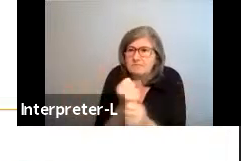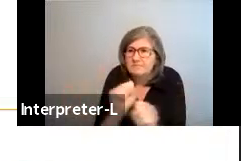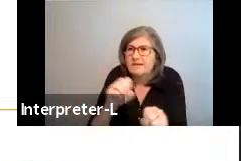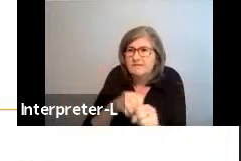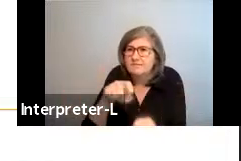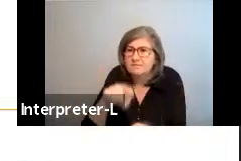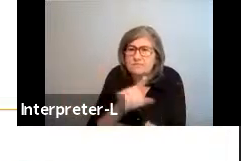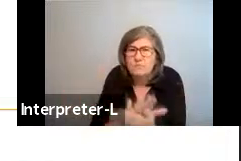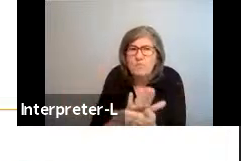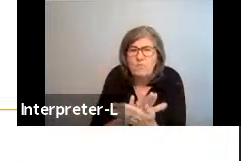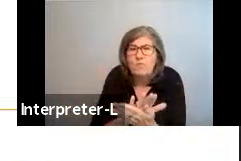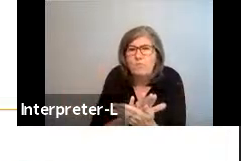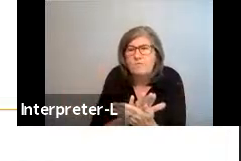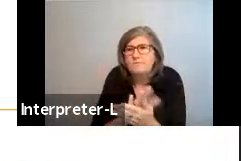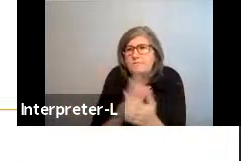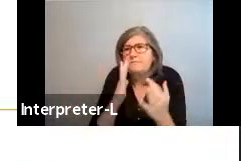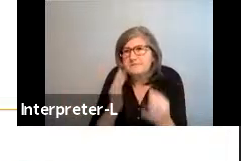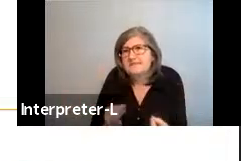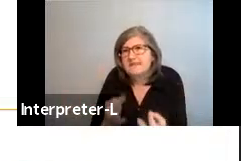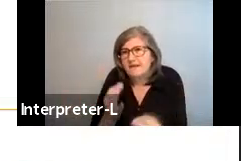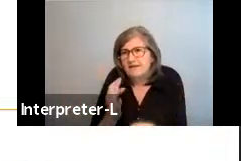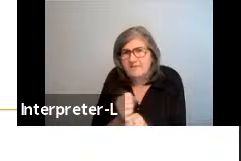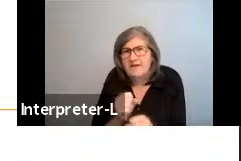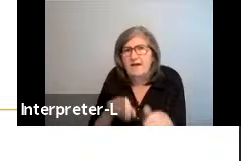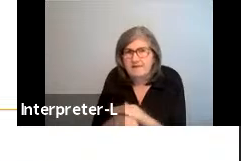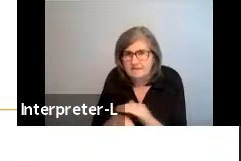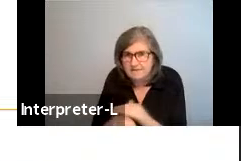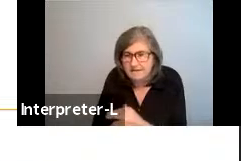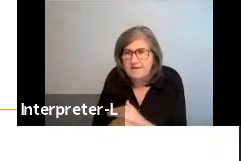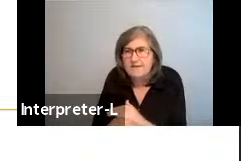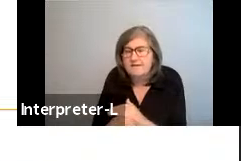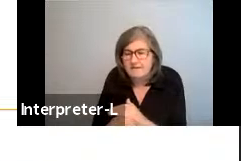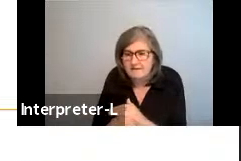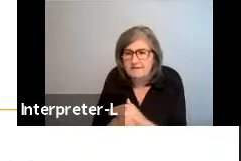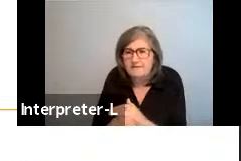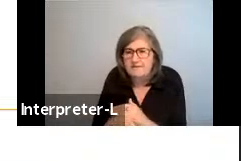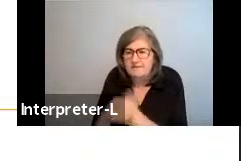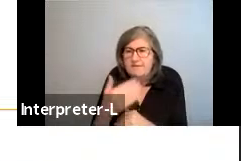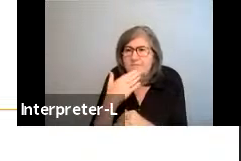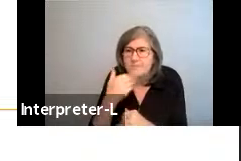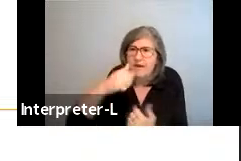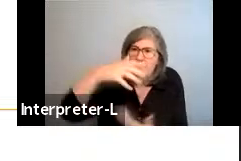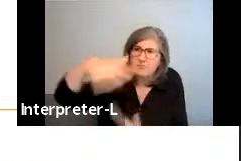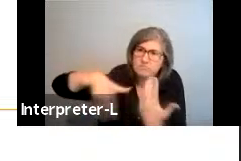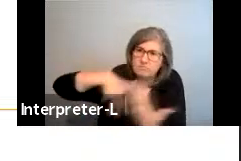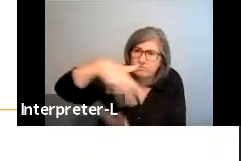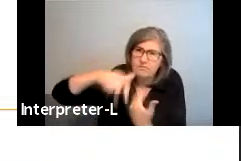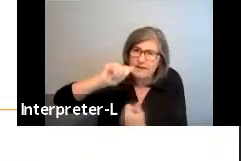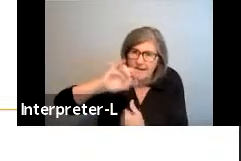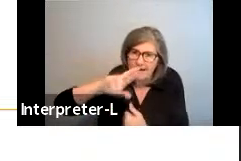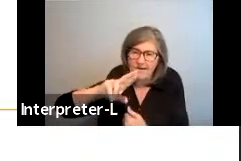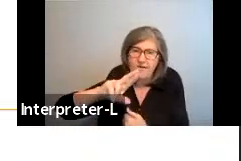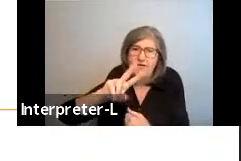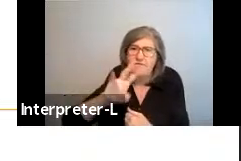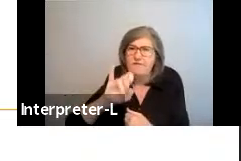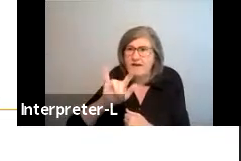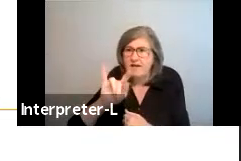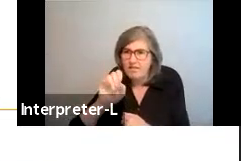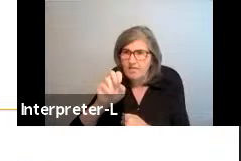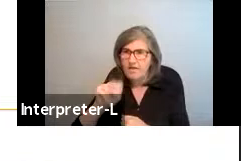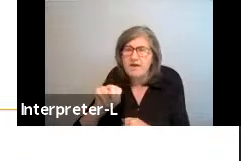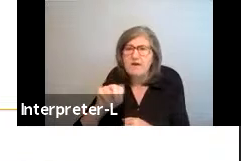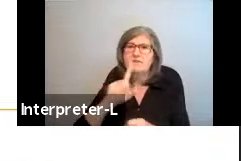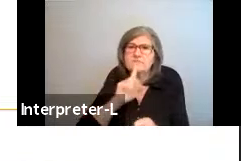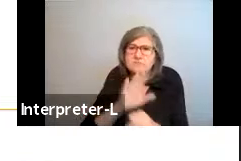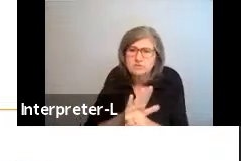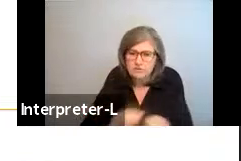schools, certainly getting access to better ventilation, and ensuring that surfaces are